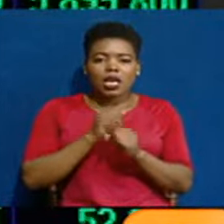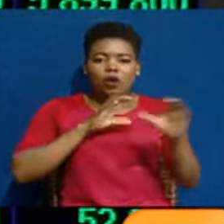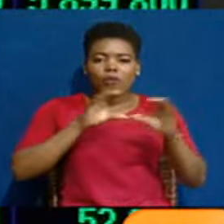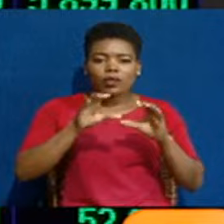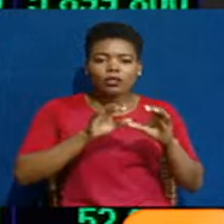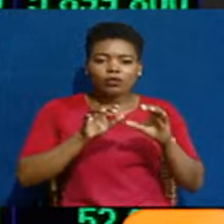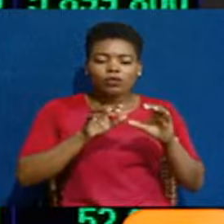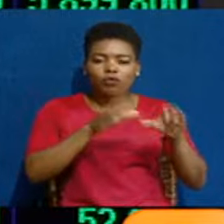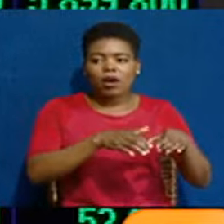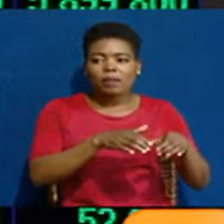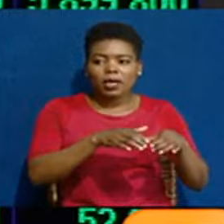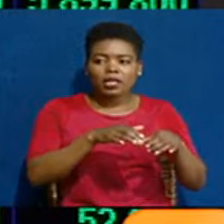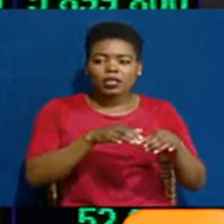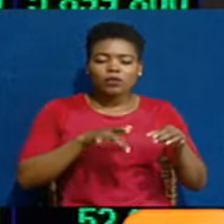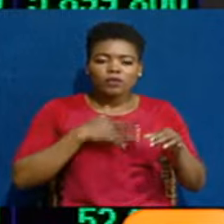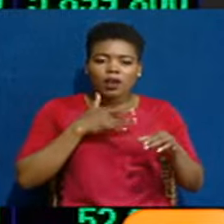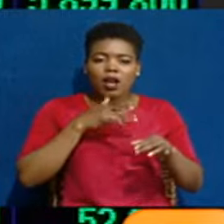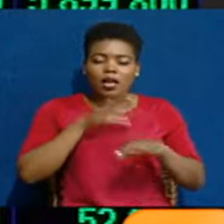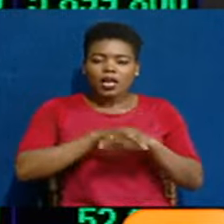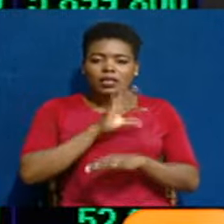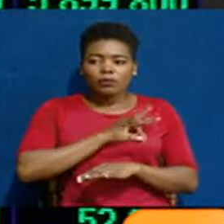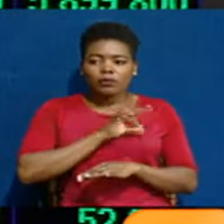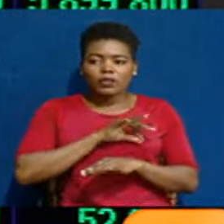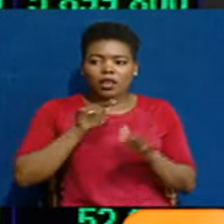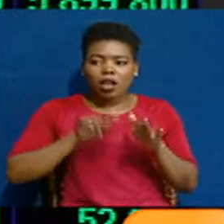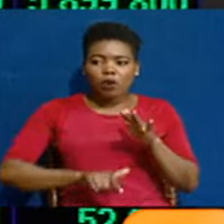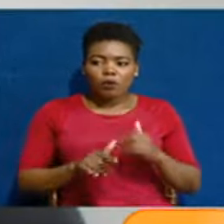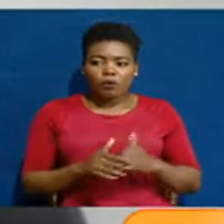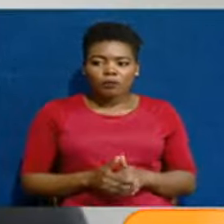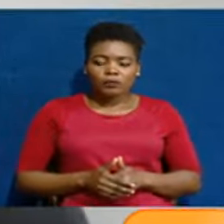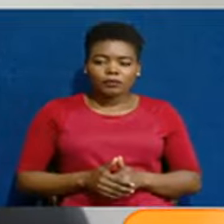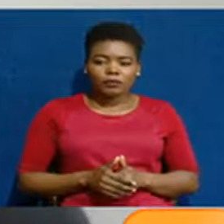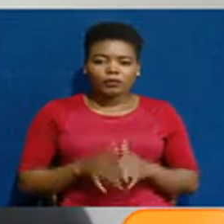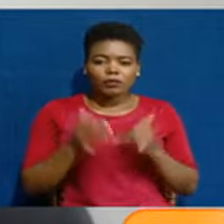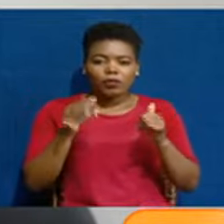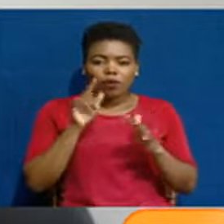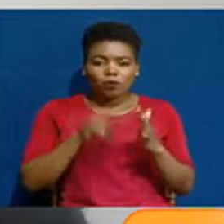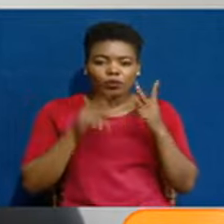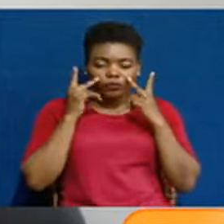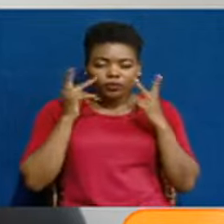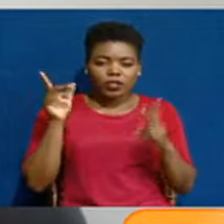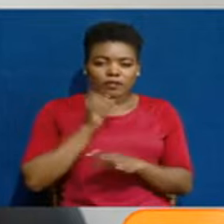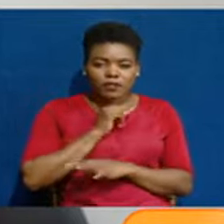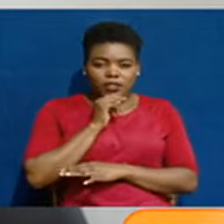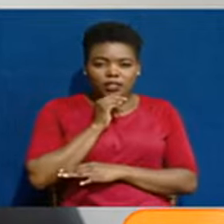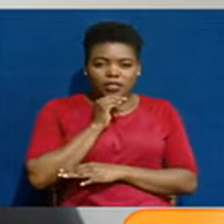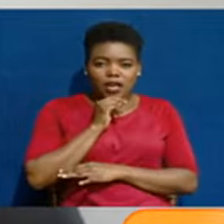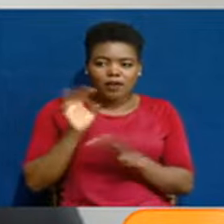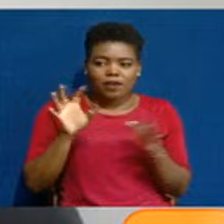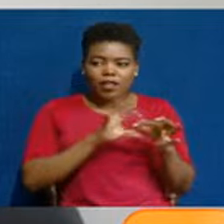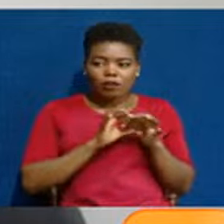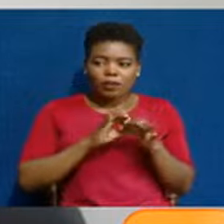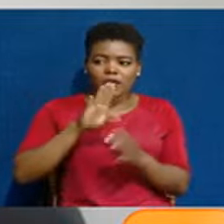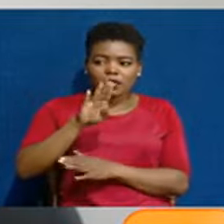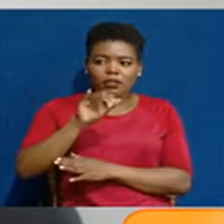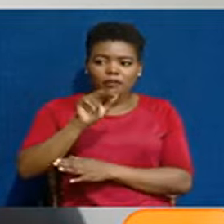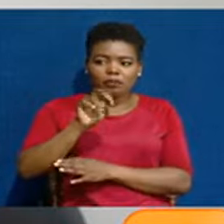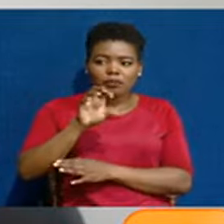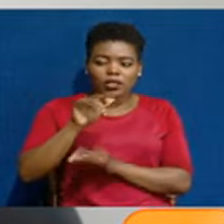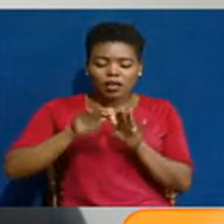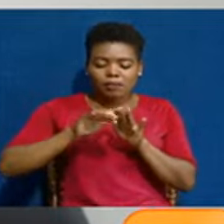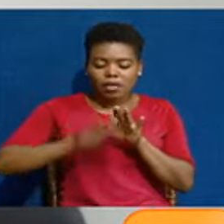as investors opt for higher returns in other markets. So far what you've seen, and largely the corporate bonds are